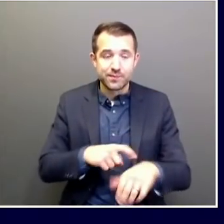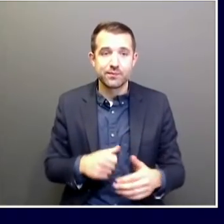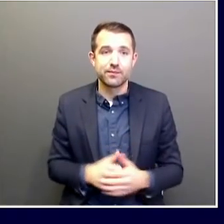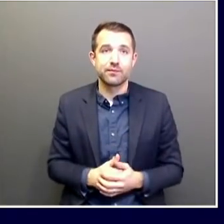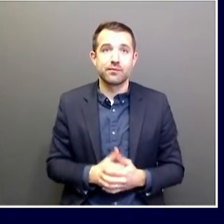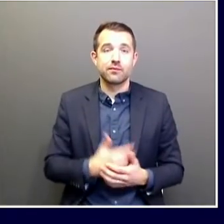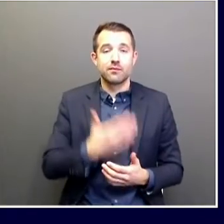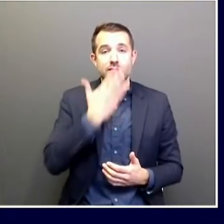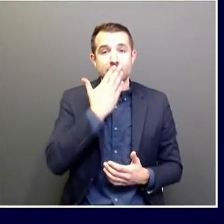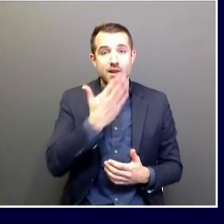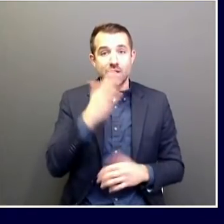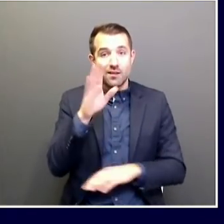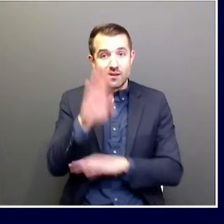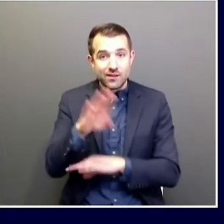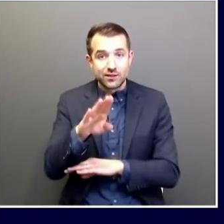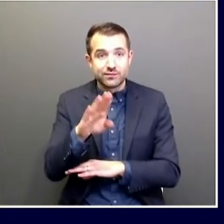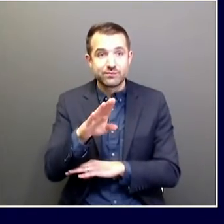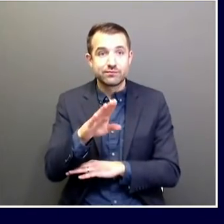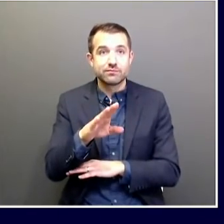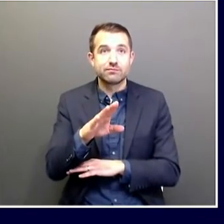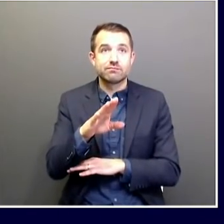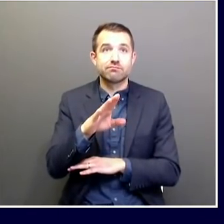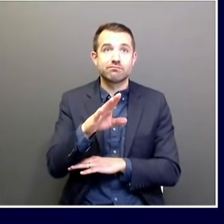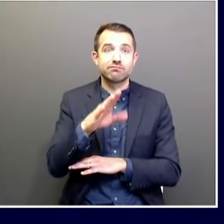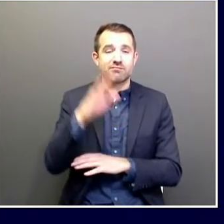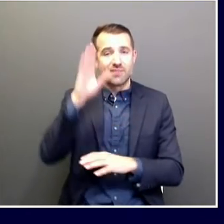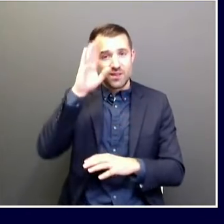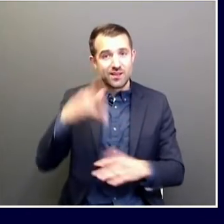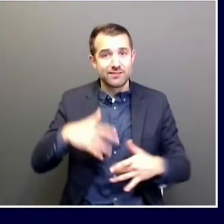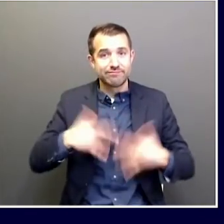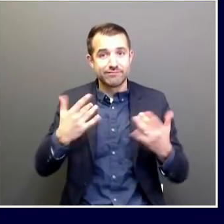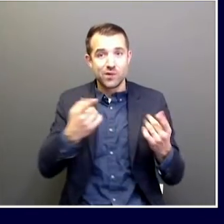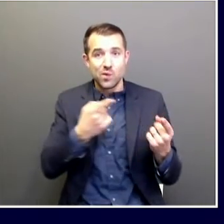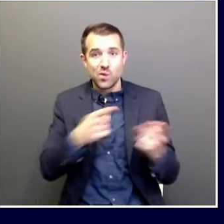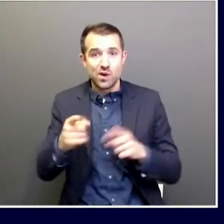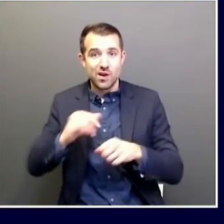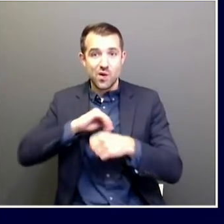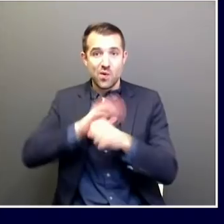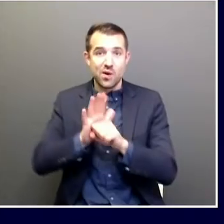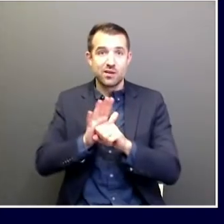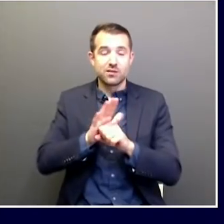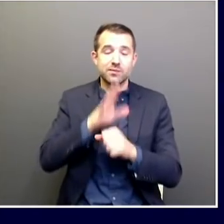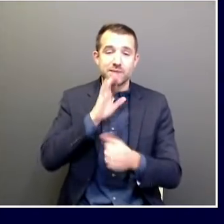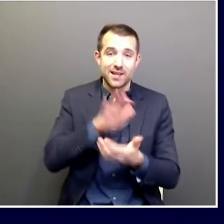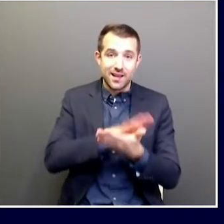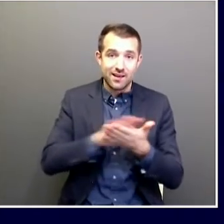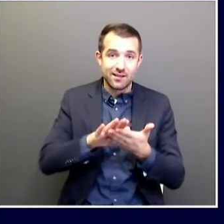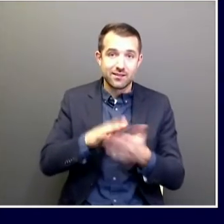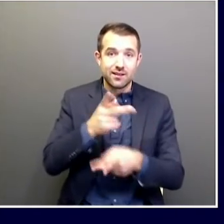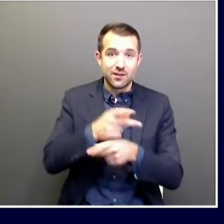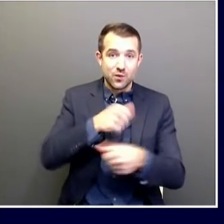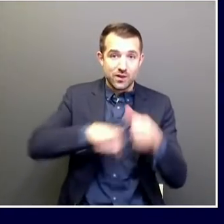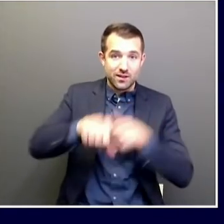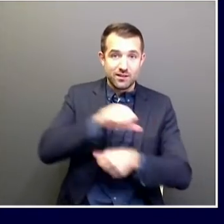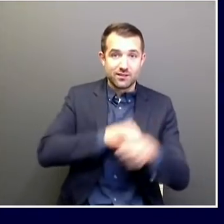your afternoon to hear about where we are. As always, please be kind and take care of one another. Have a good day.